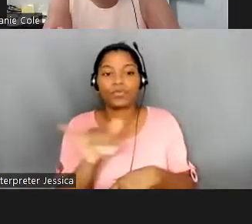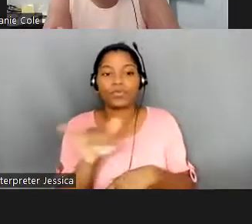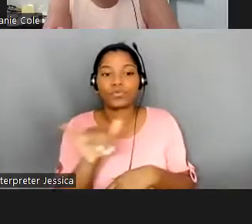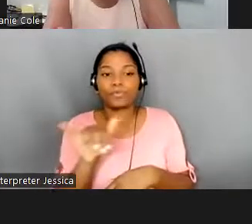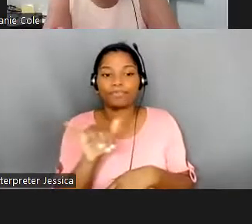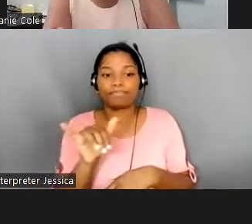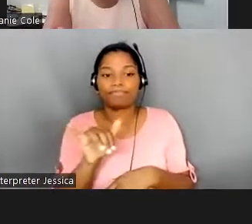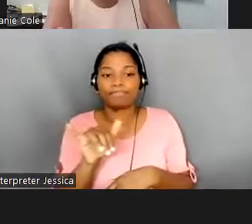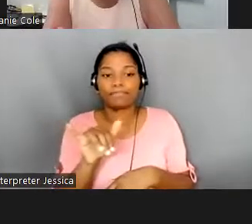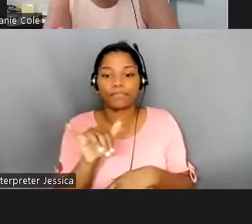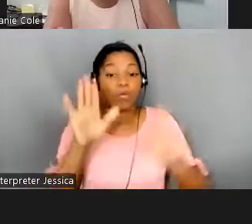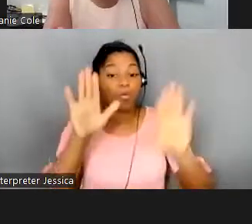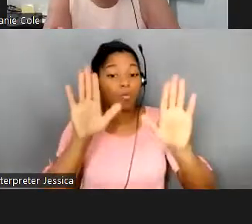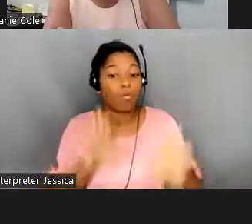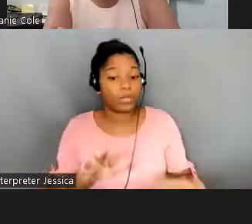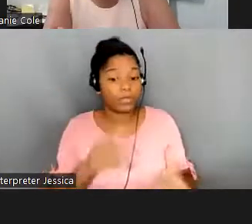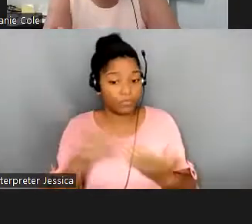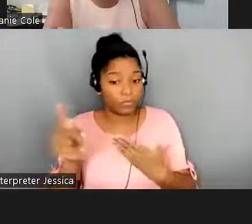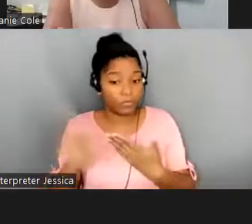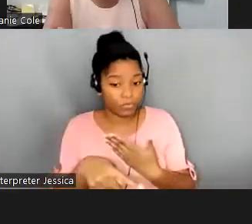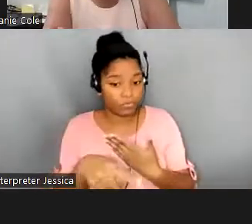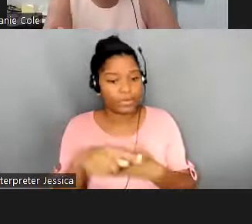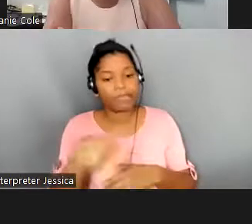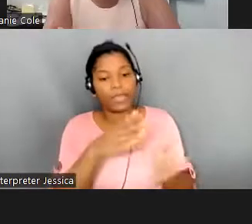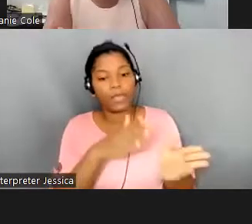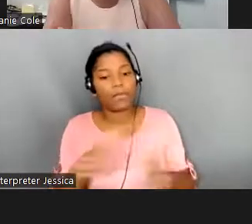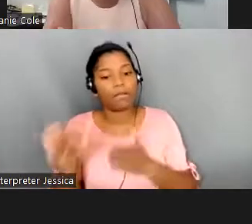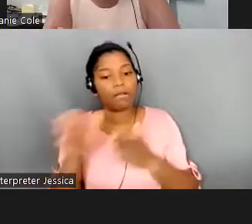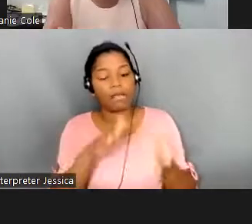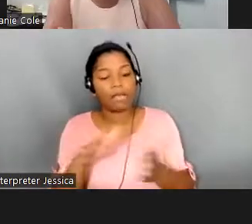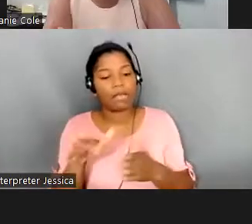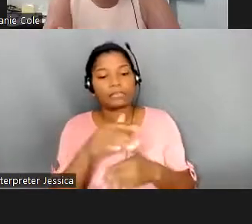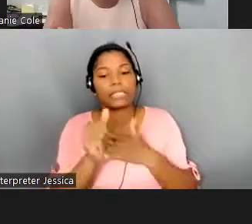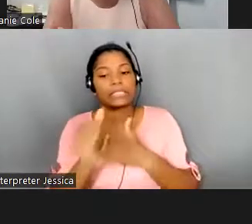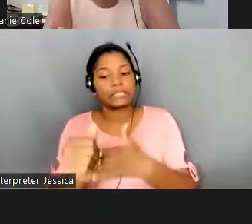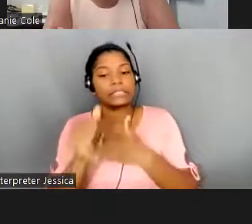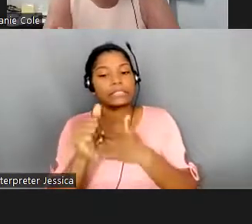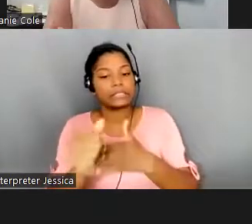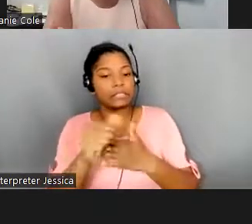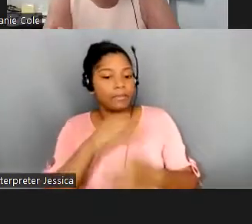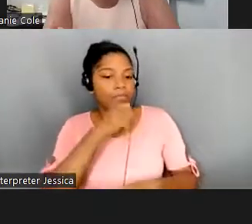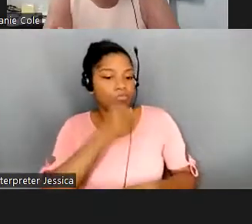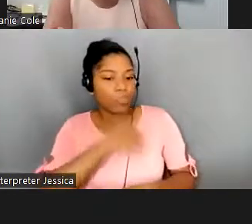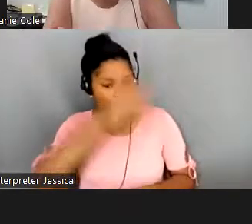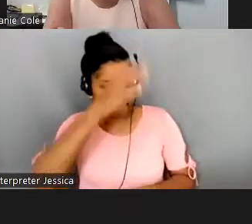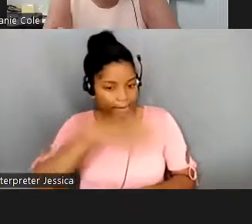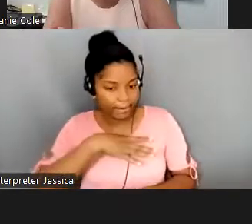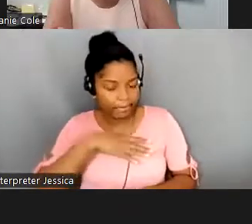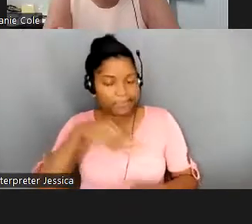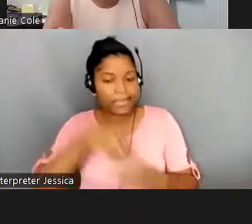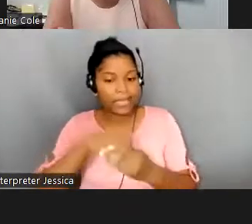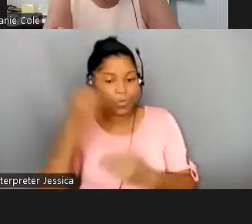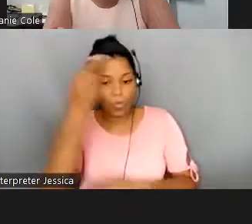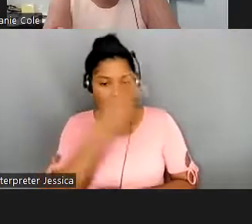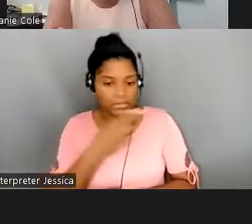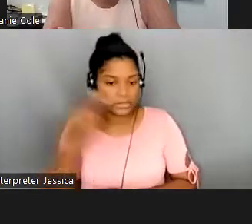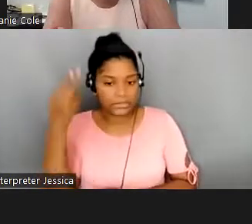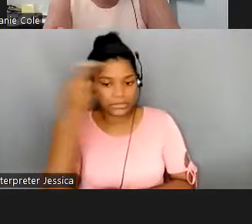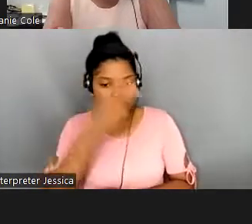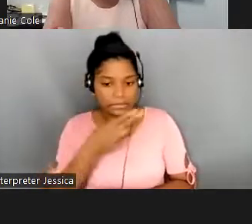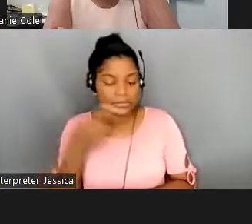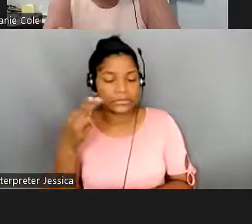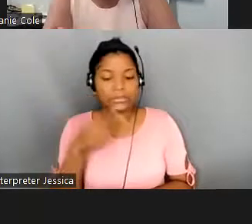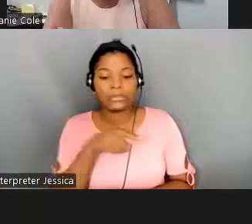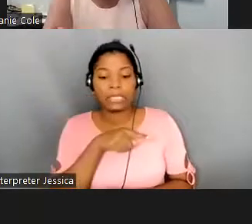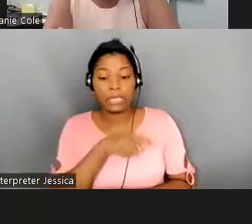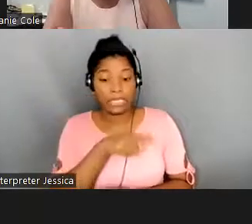wonderful program that was organized, led by an older gentleman in Hawaii that basically engaged,